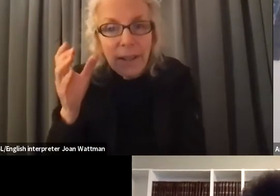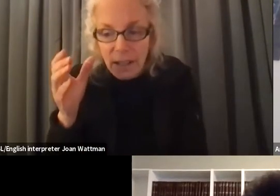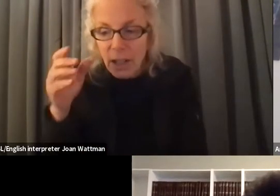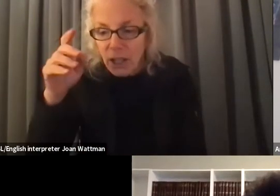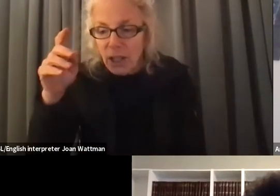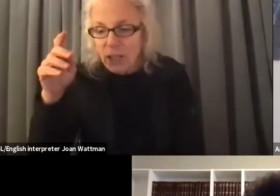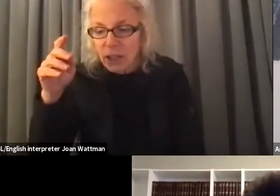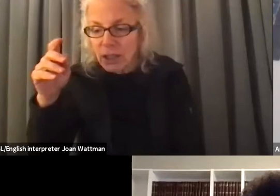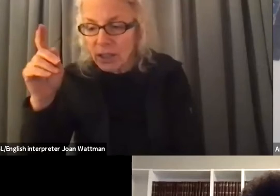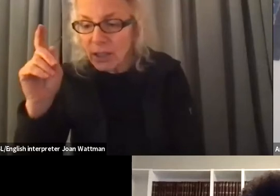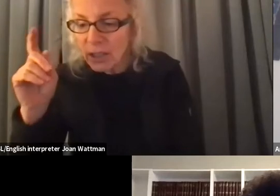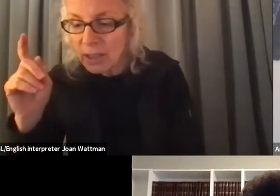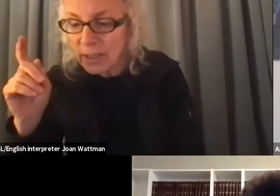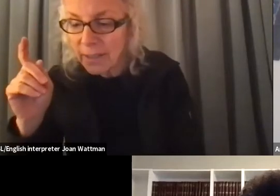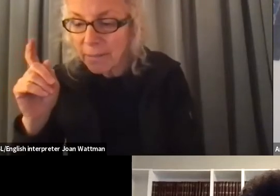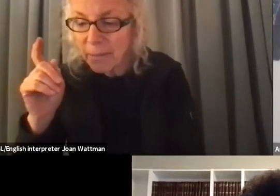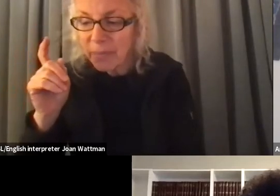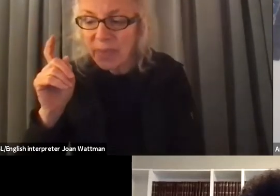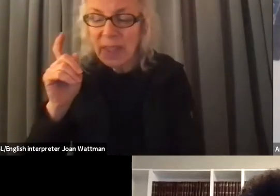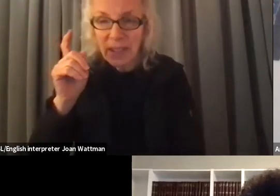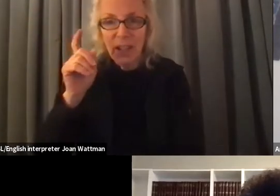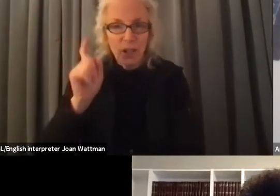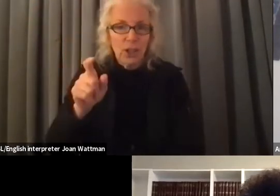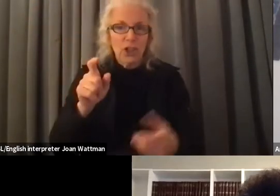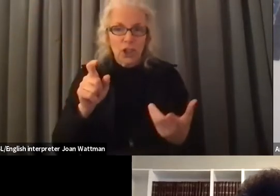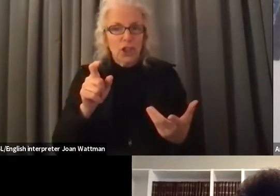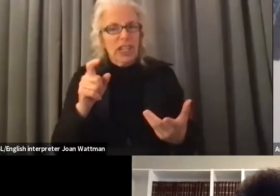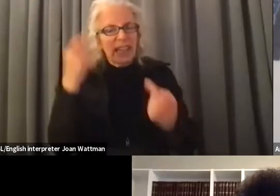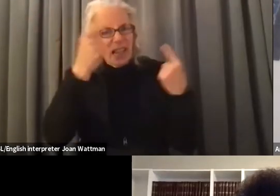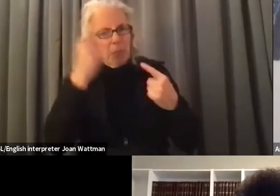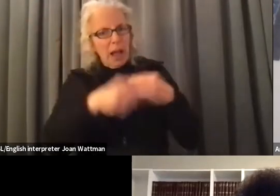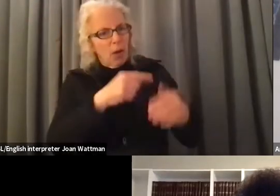impact of racial violence directed at African-American women.